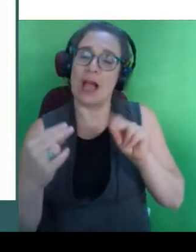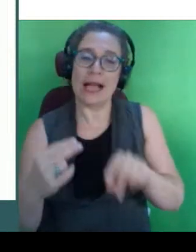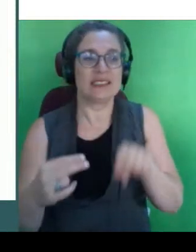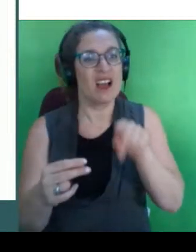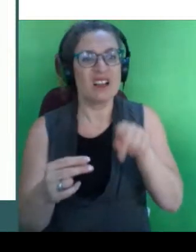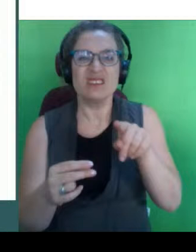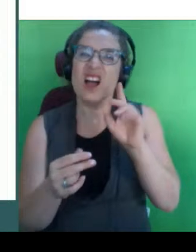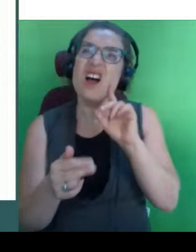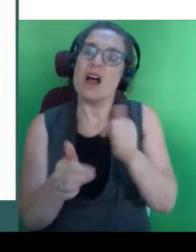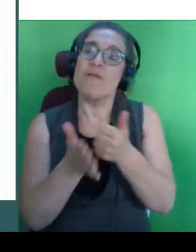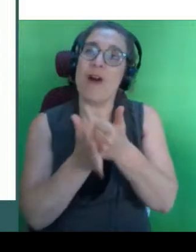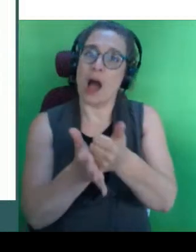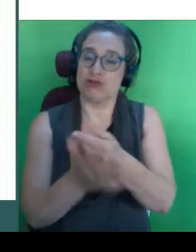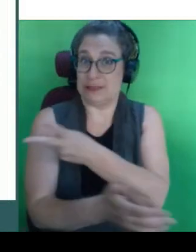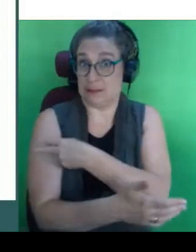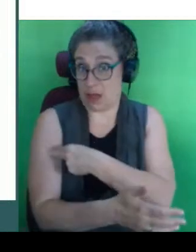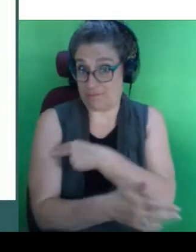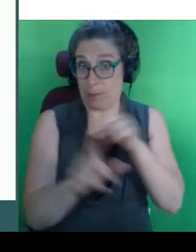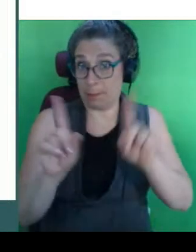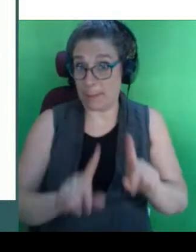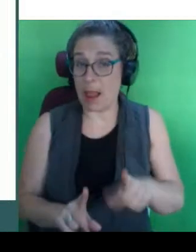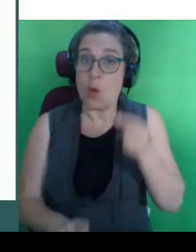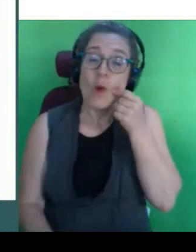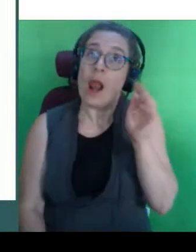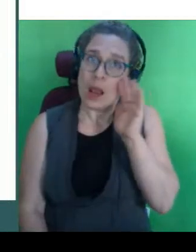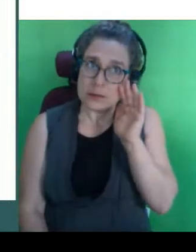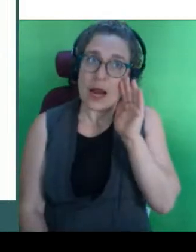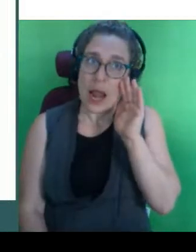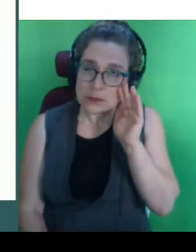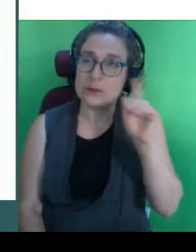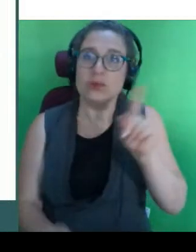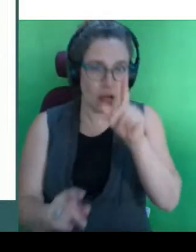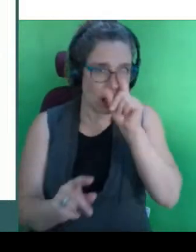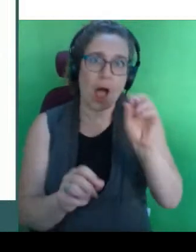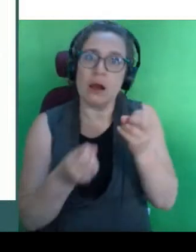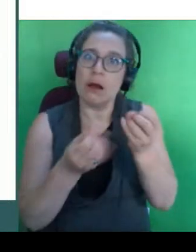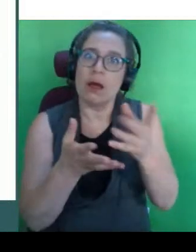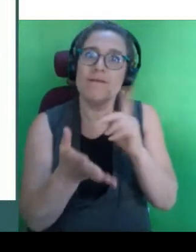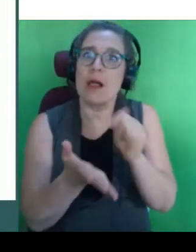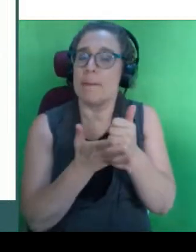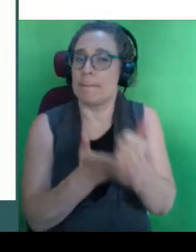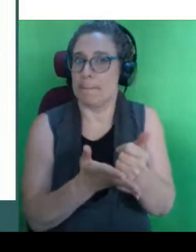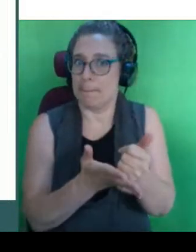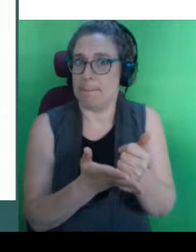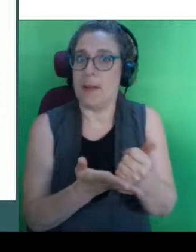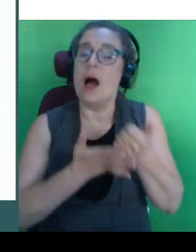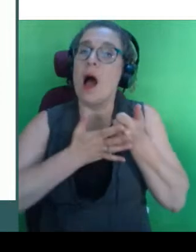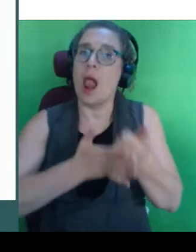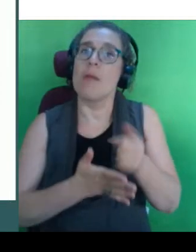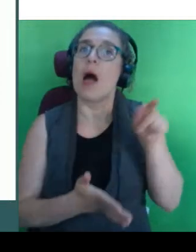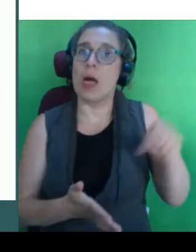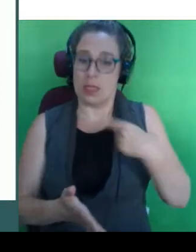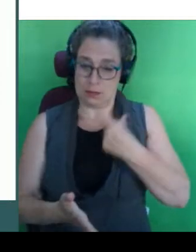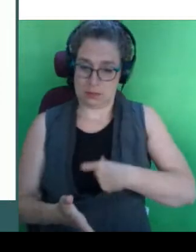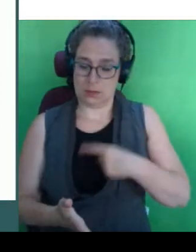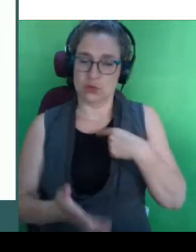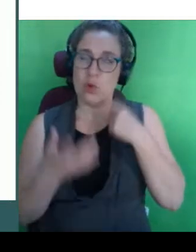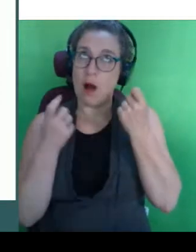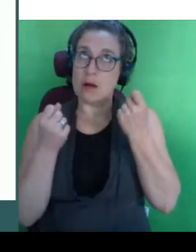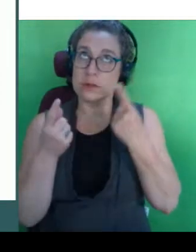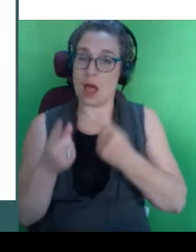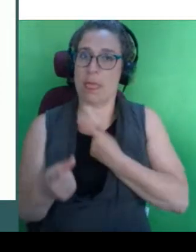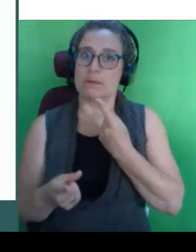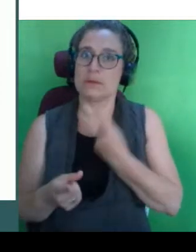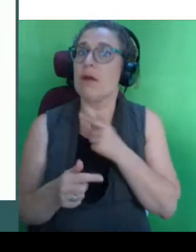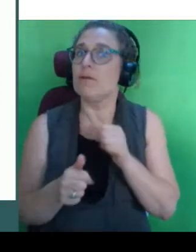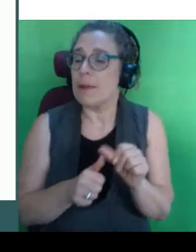that are able to listen to people's concerns and help. And this enables people to better understand and manage their allergic conditions. We